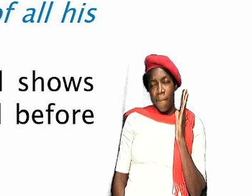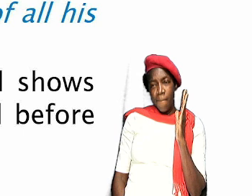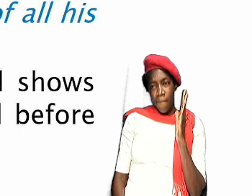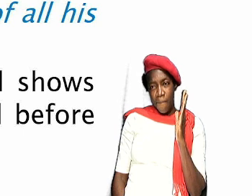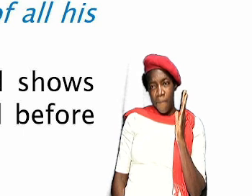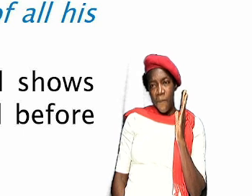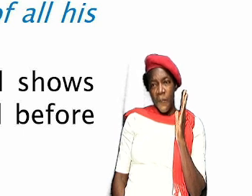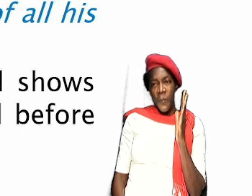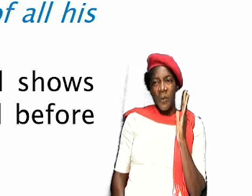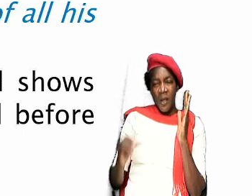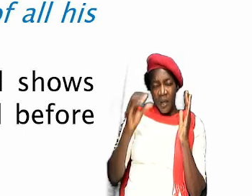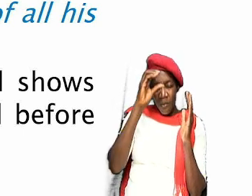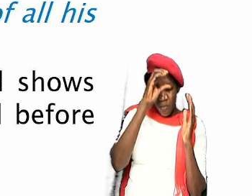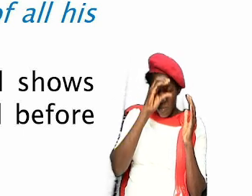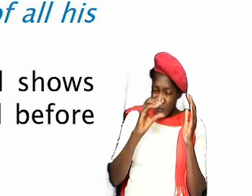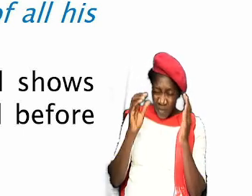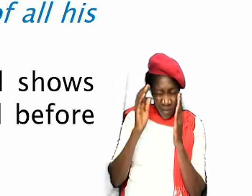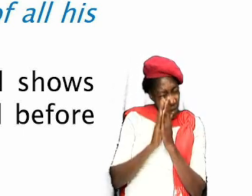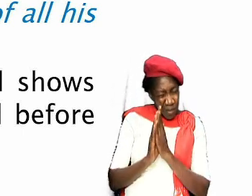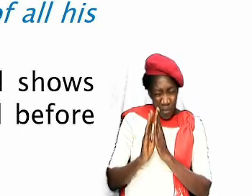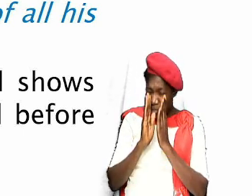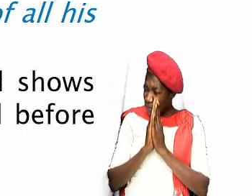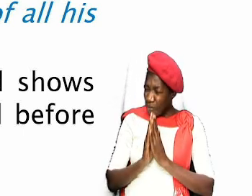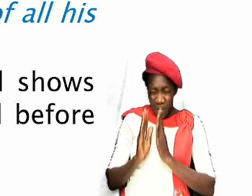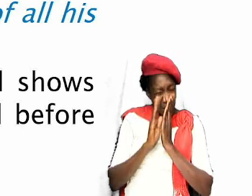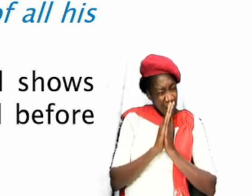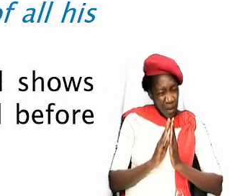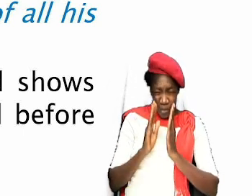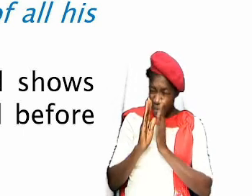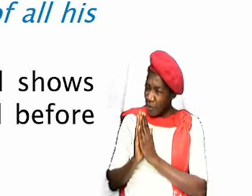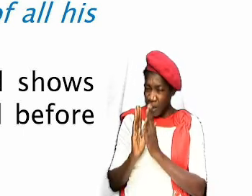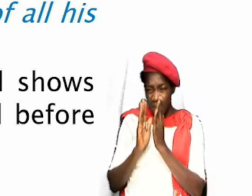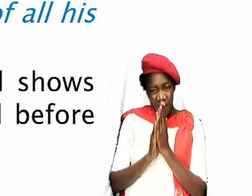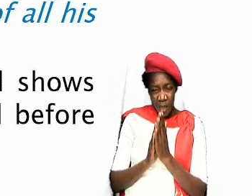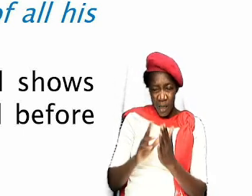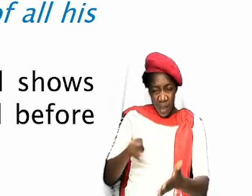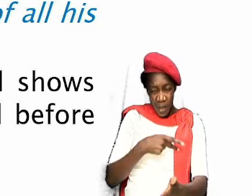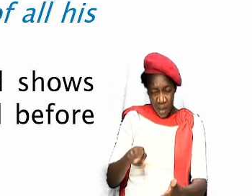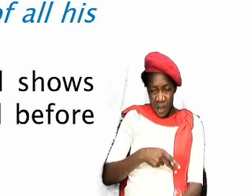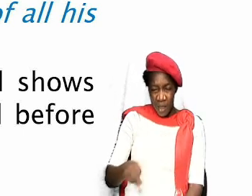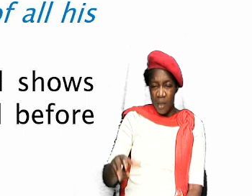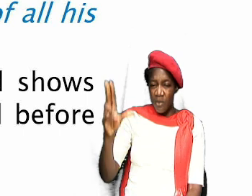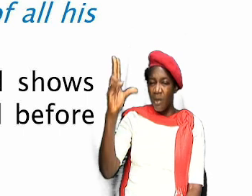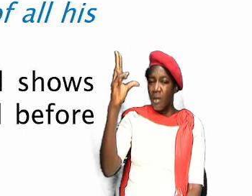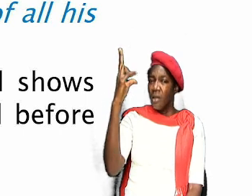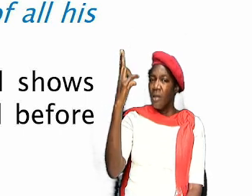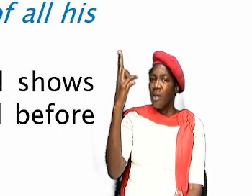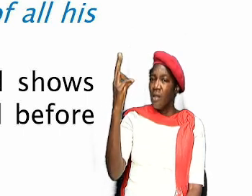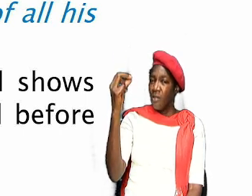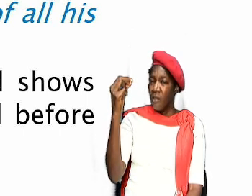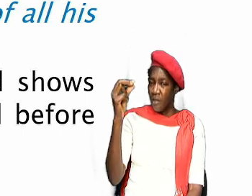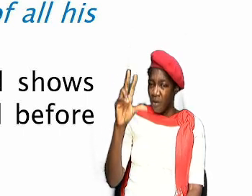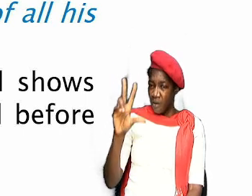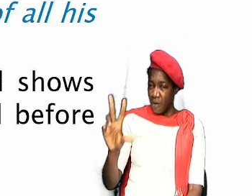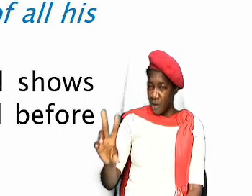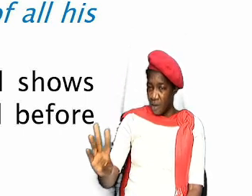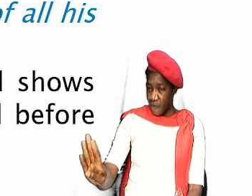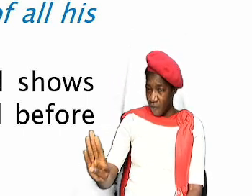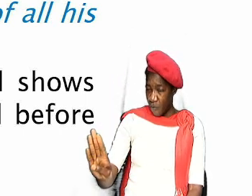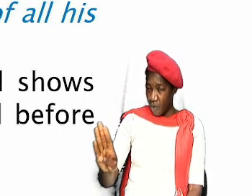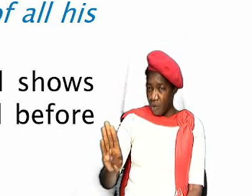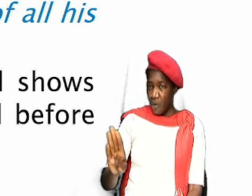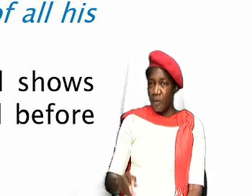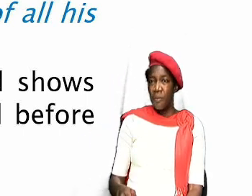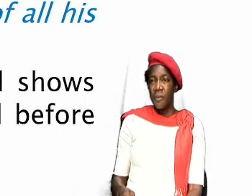David sought the Lord. And that is why in Psalms 34, 4 to 6, David could say, I sought the